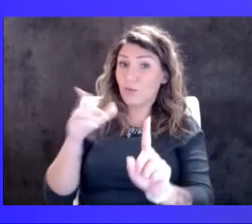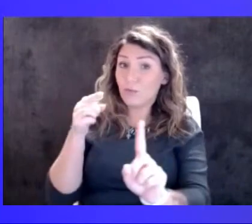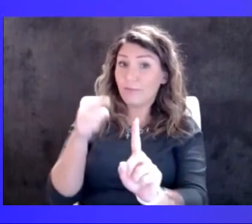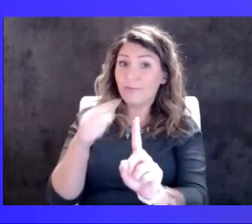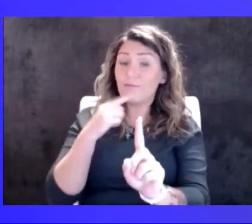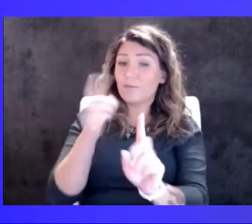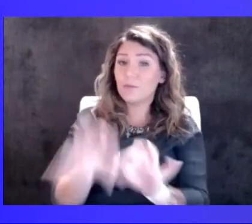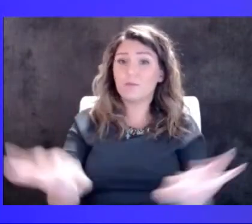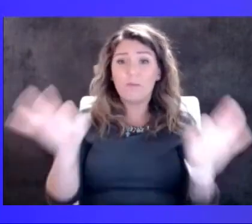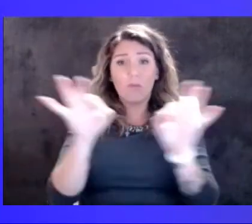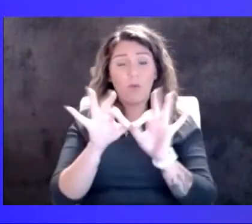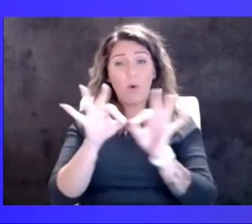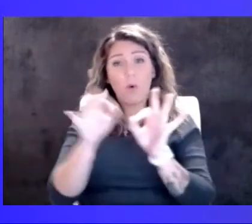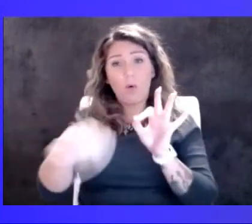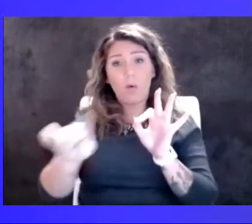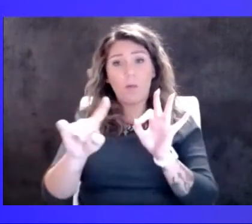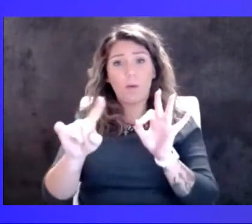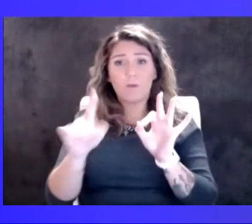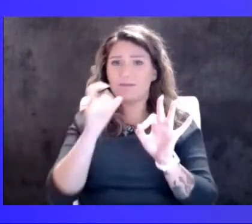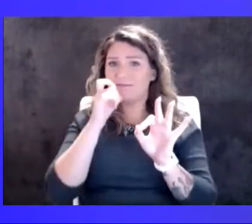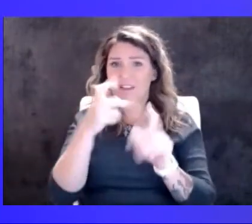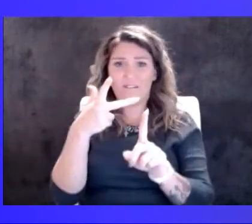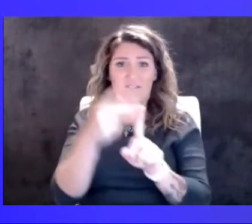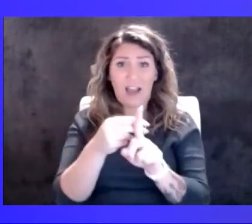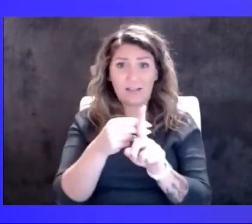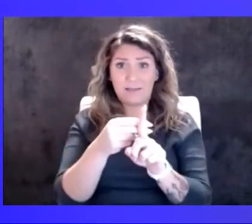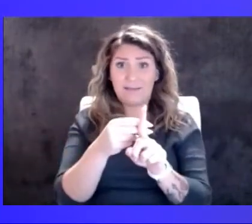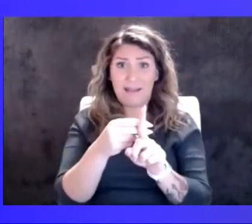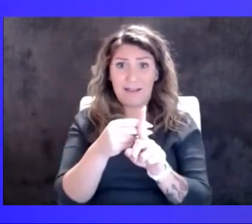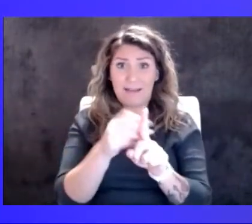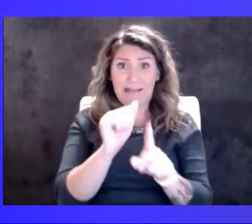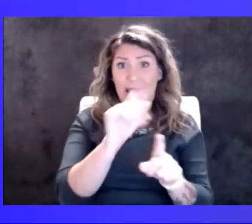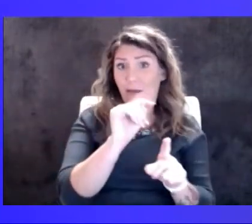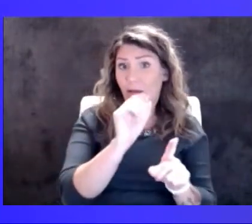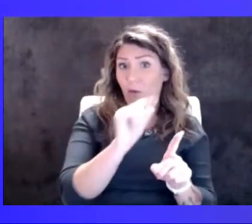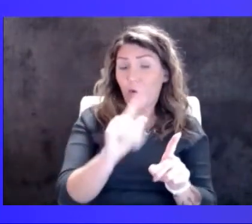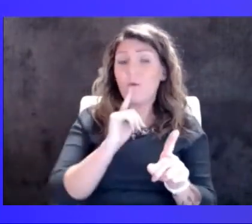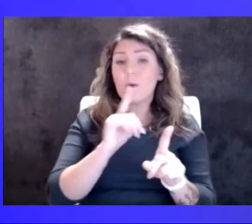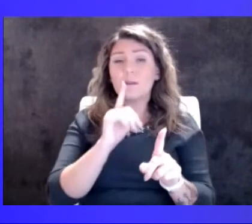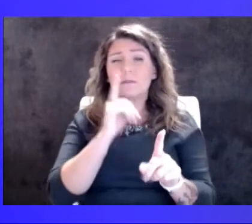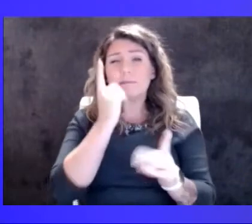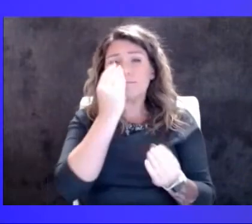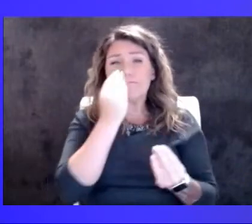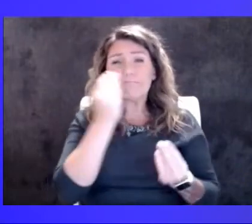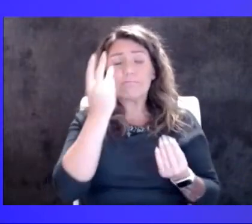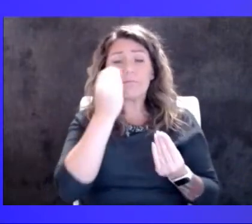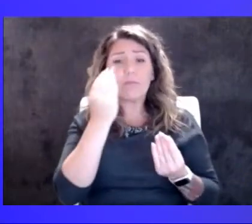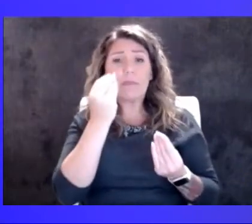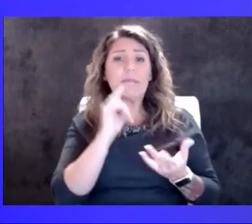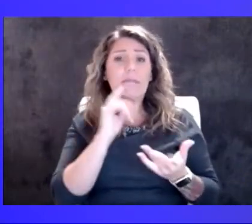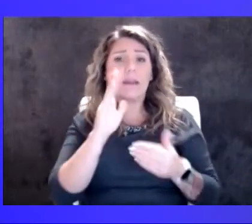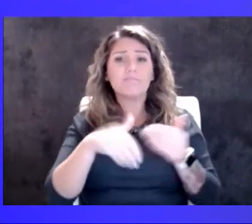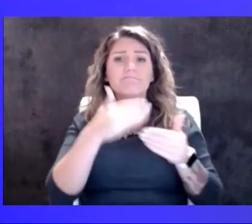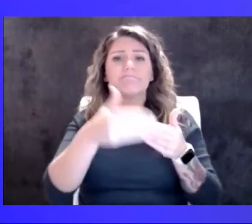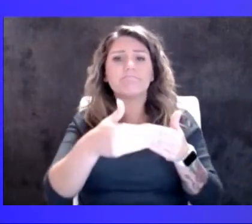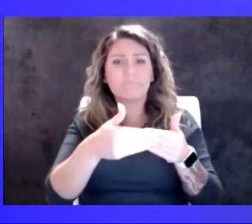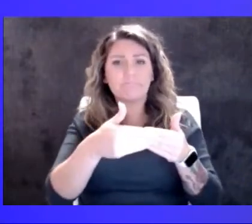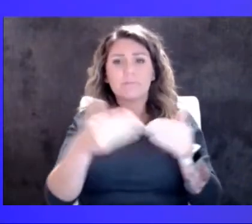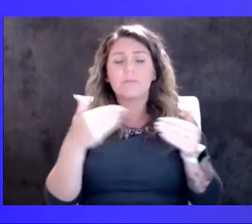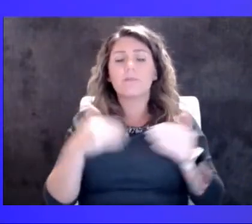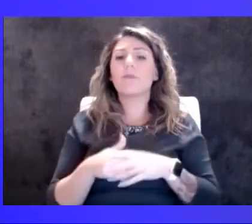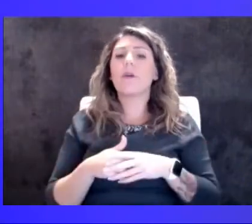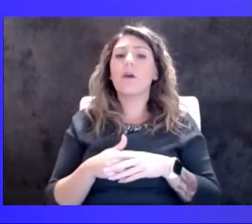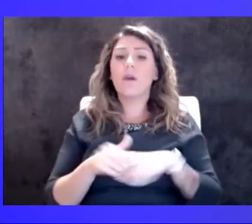those who haven't been vaccinated at all yet to really consider taking that step. I also think